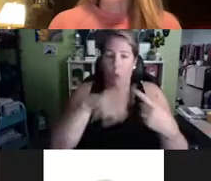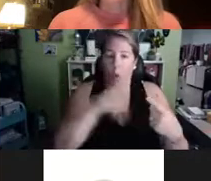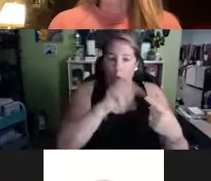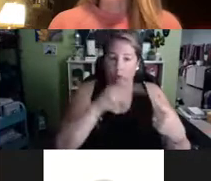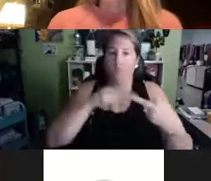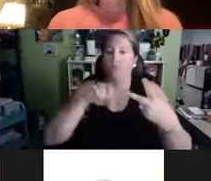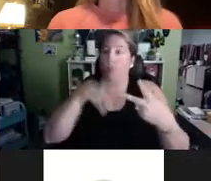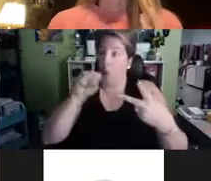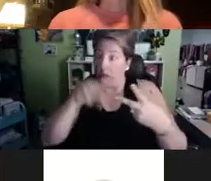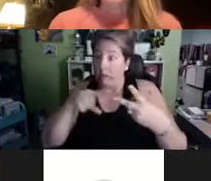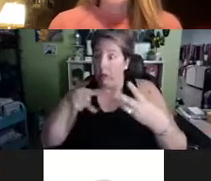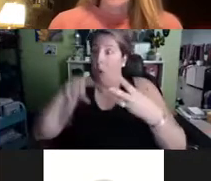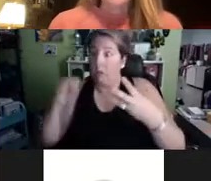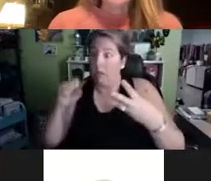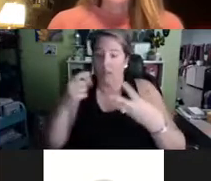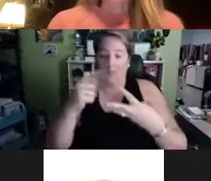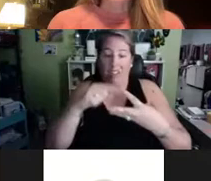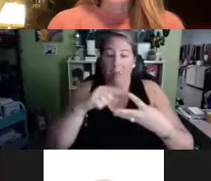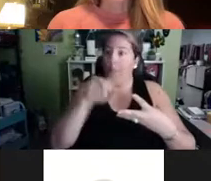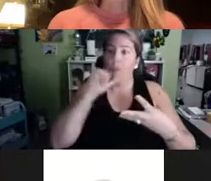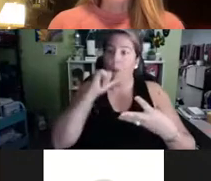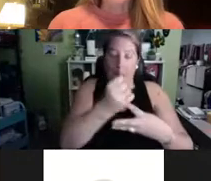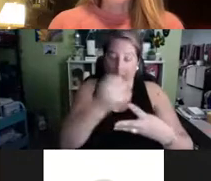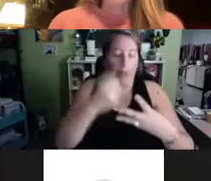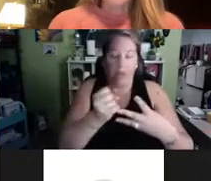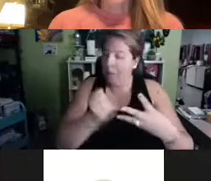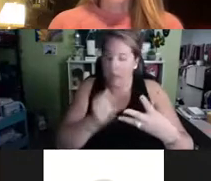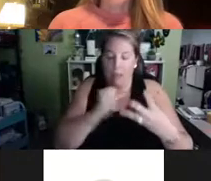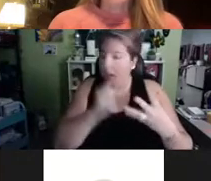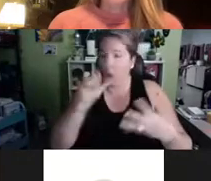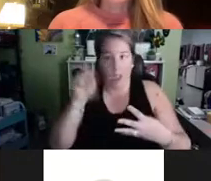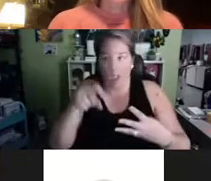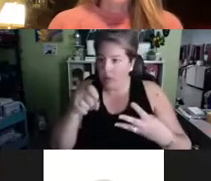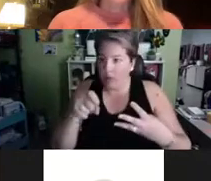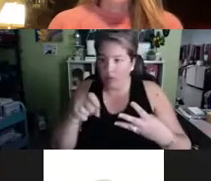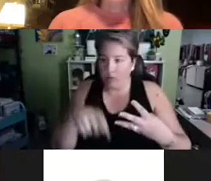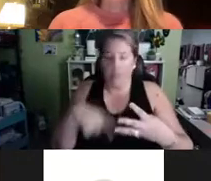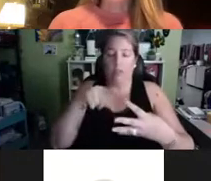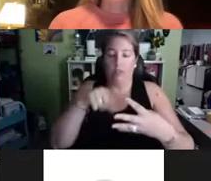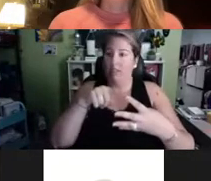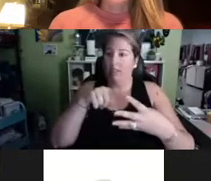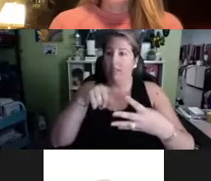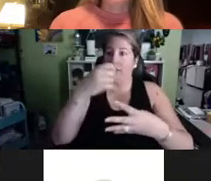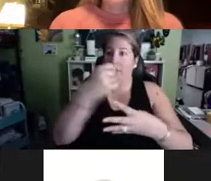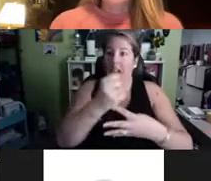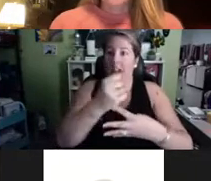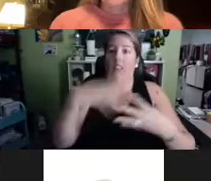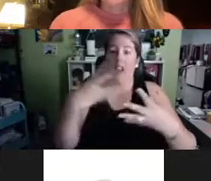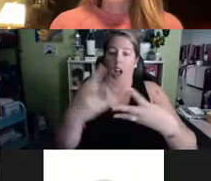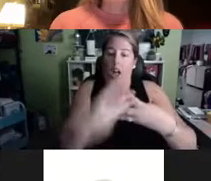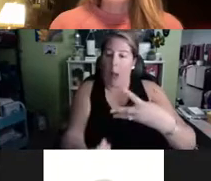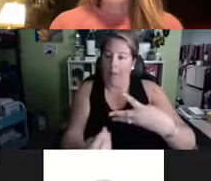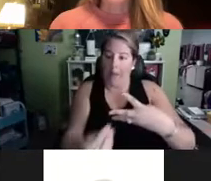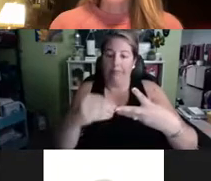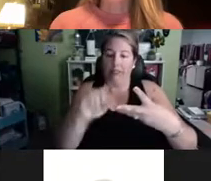obviously be personalized, but I have a flippable catalog, and that you can just find on